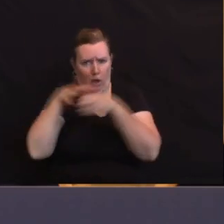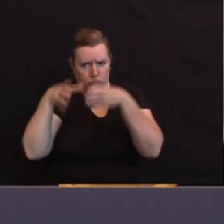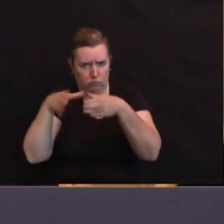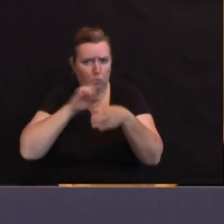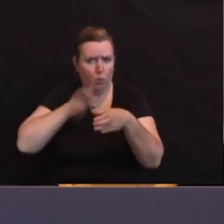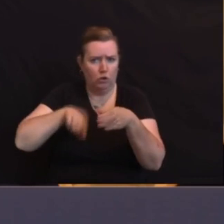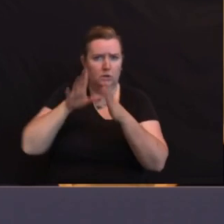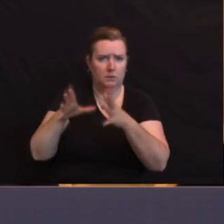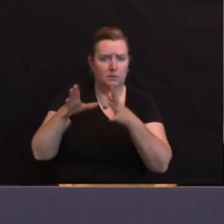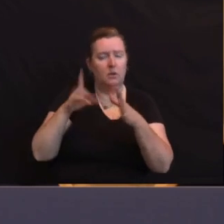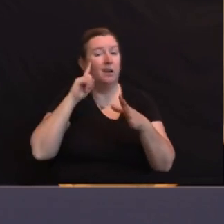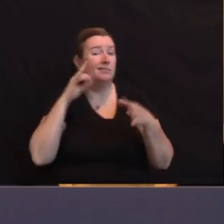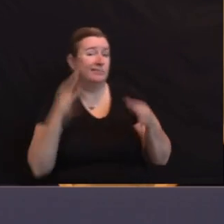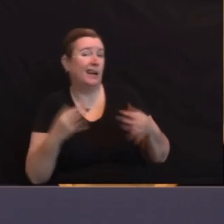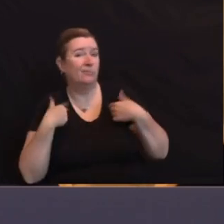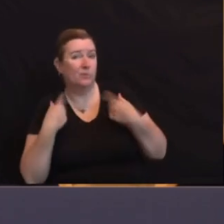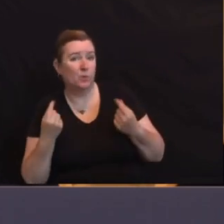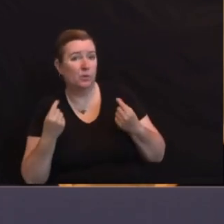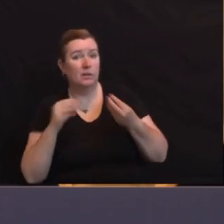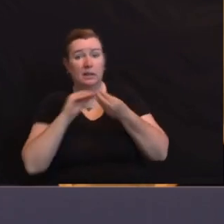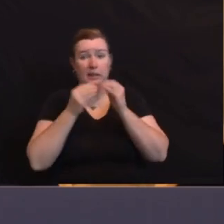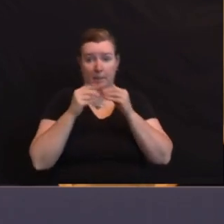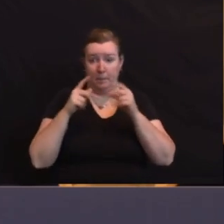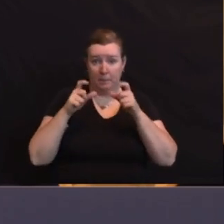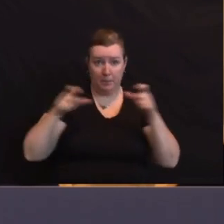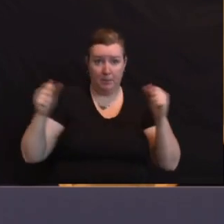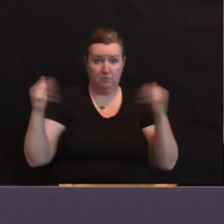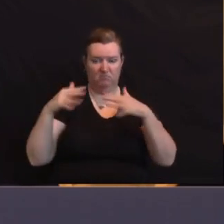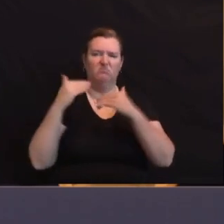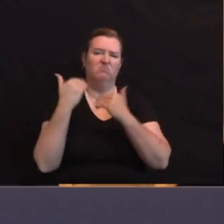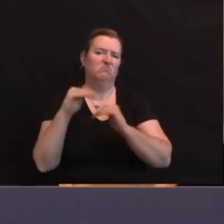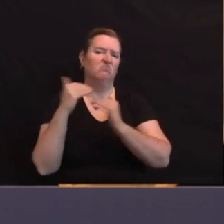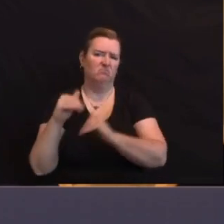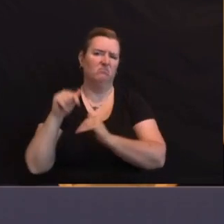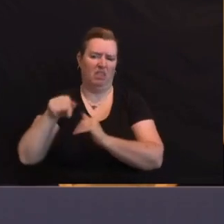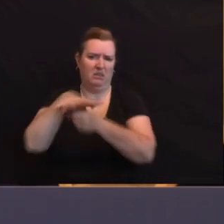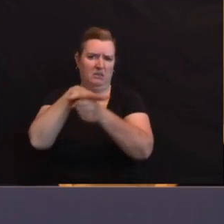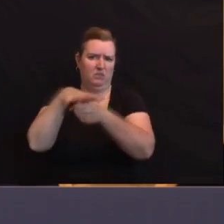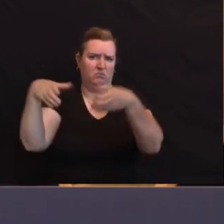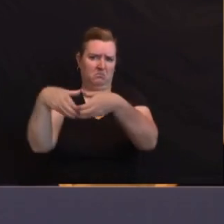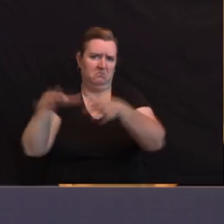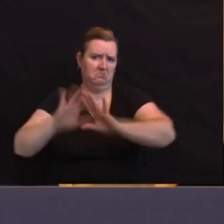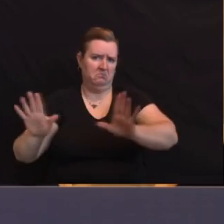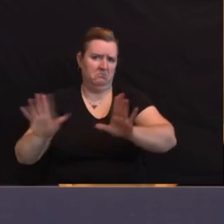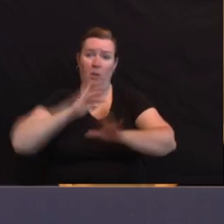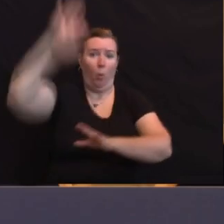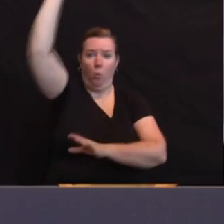The scalpel stuff is to go into particular communities or particular pockets.